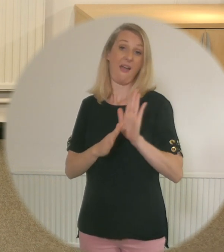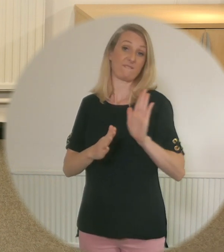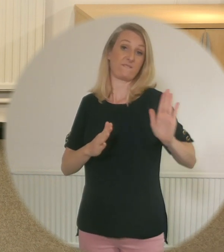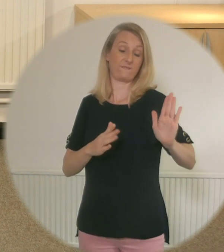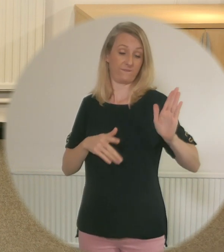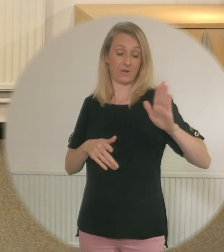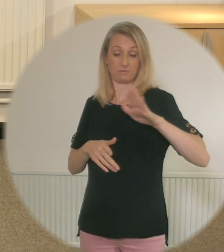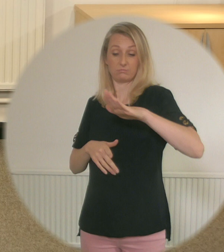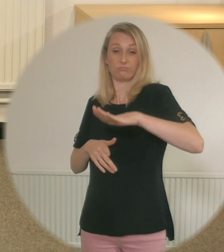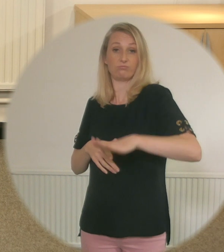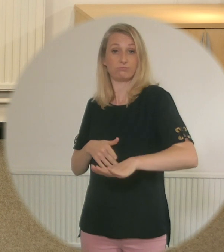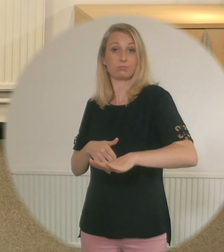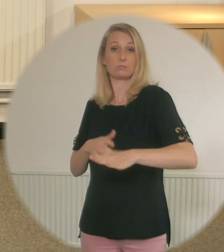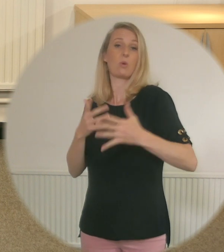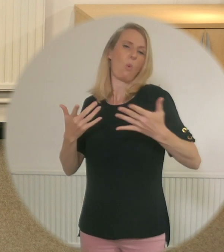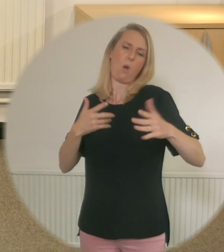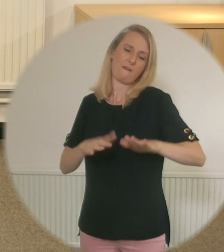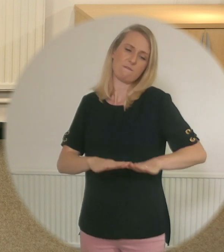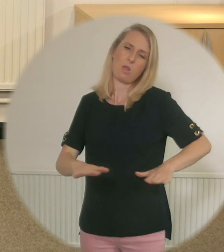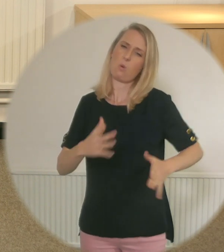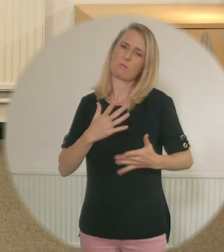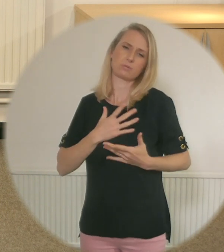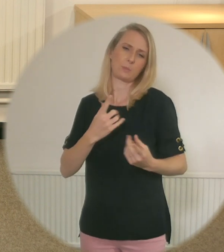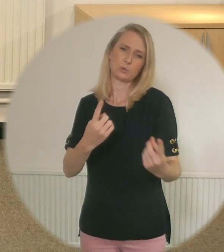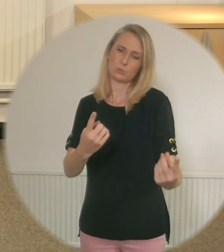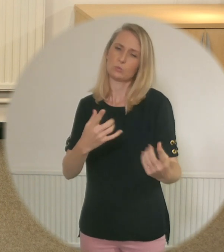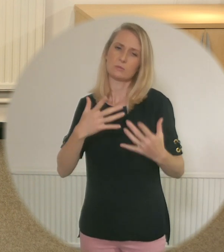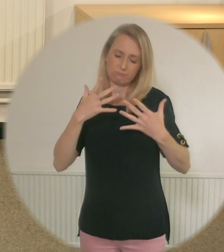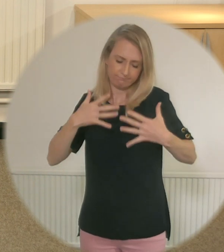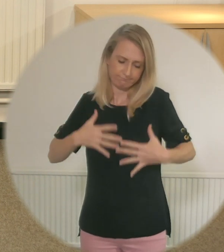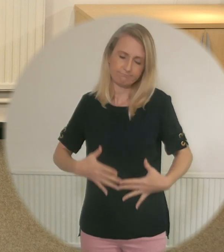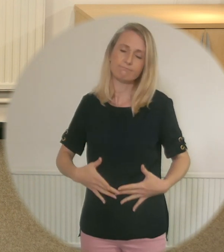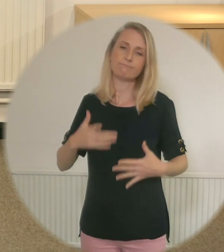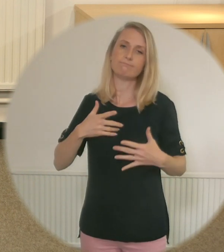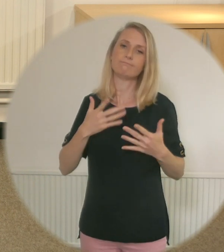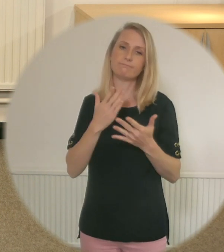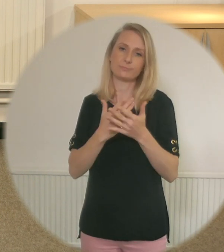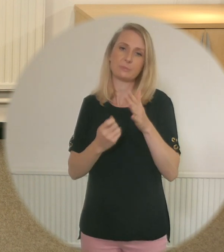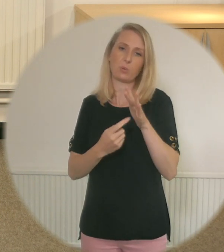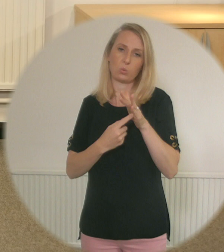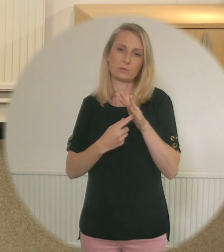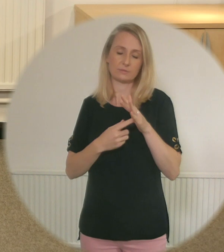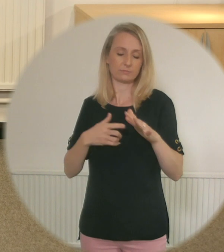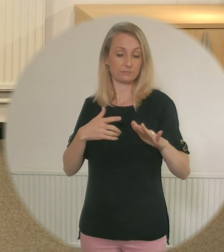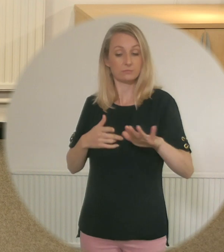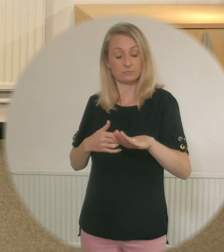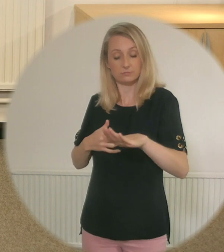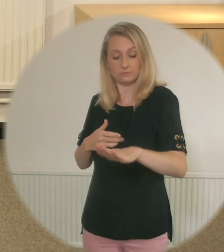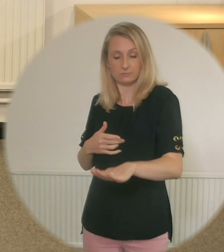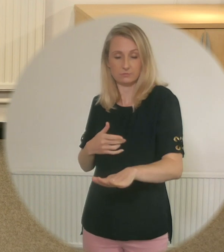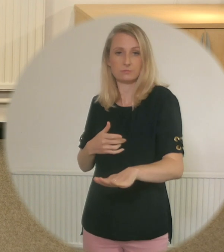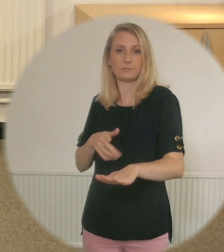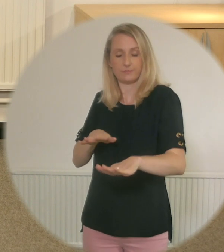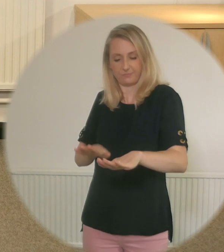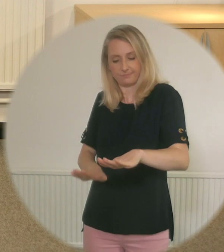keeping it on the floor if that's better for your body today, and then really start to find that sense of stability through the feet. So